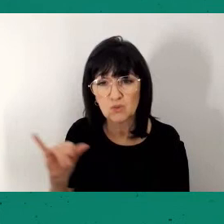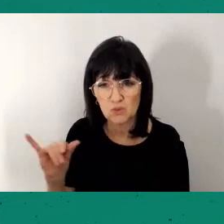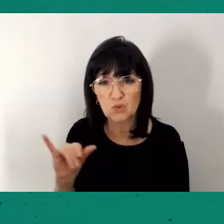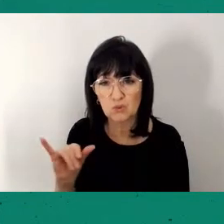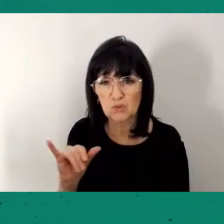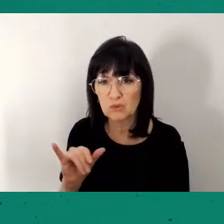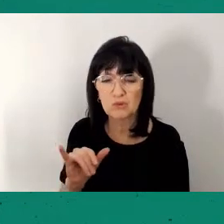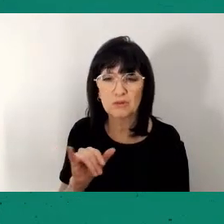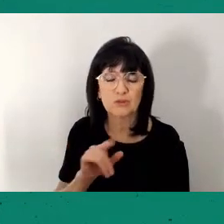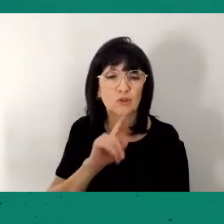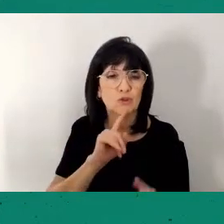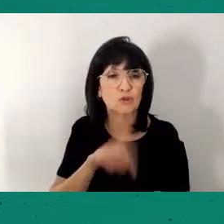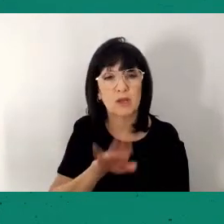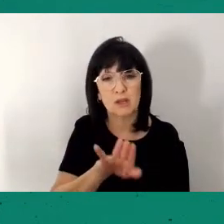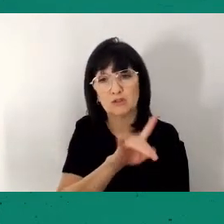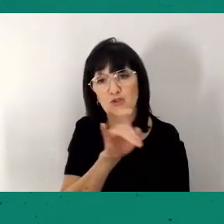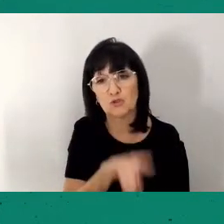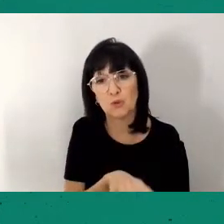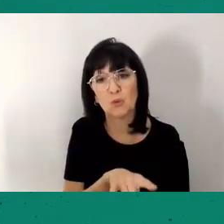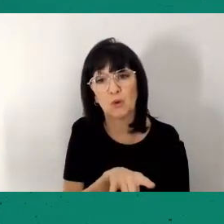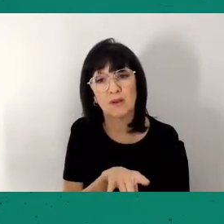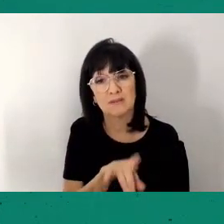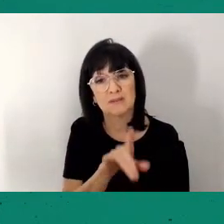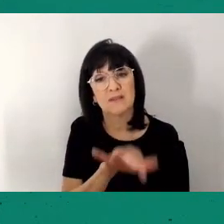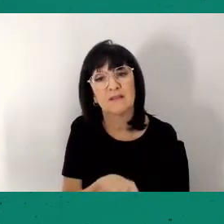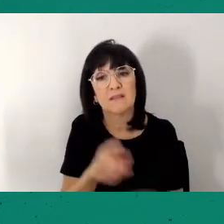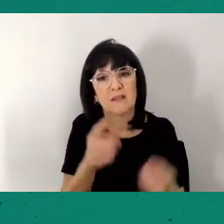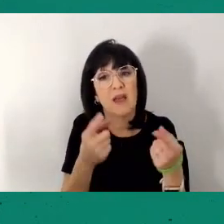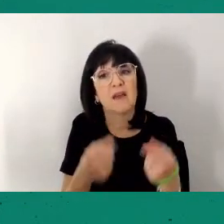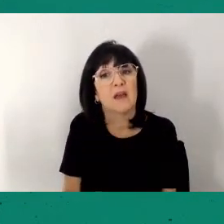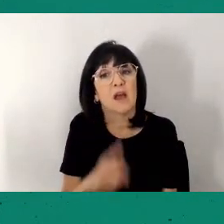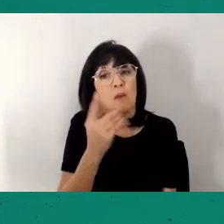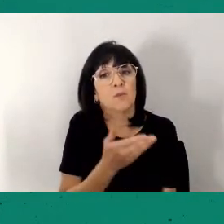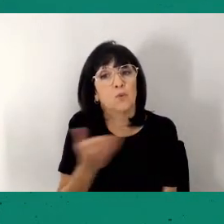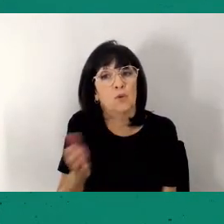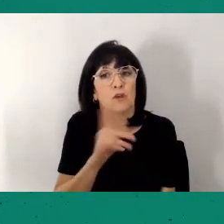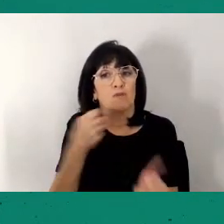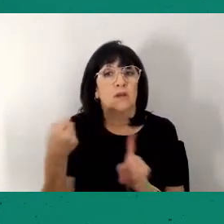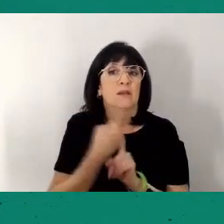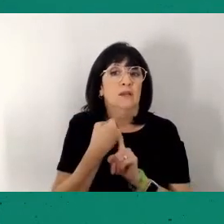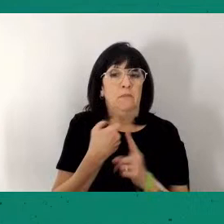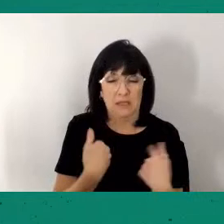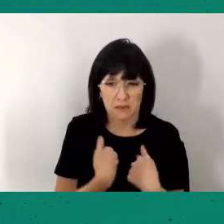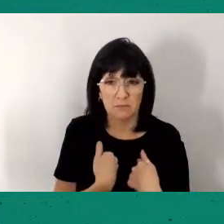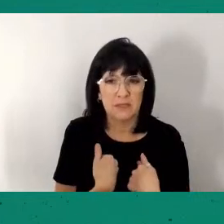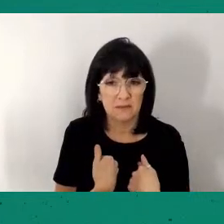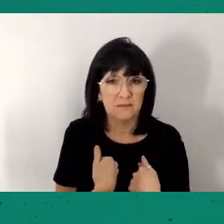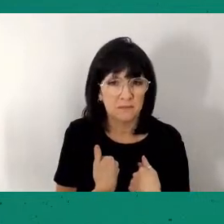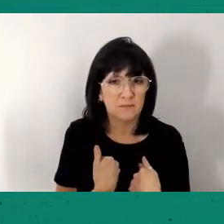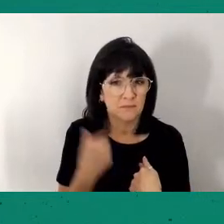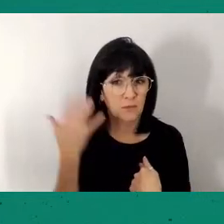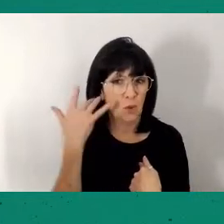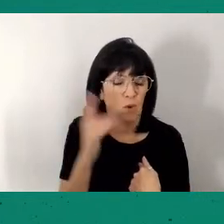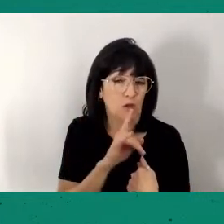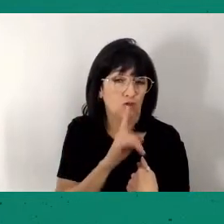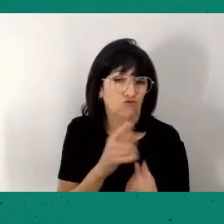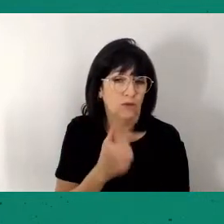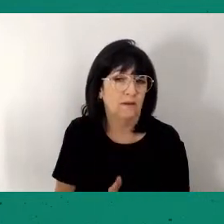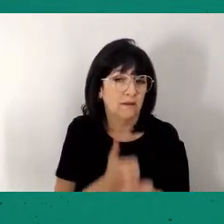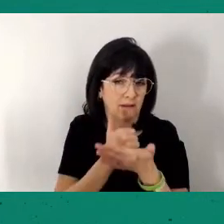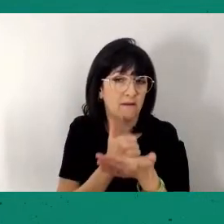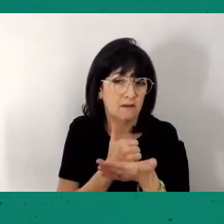to answer your question, that was one of the things that really impacted me, because it really helped even when we